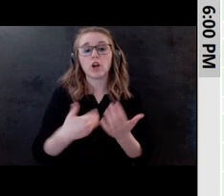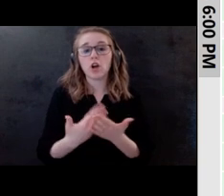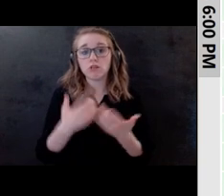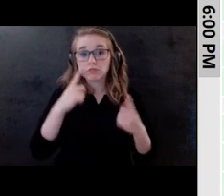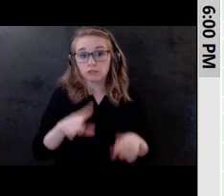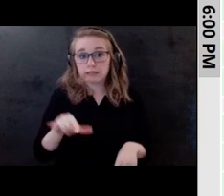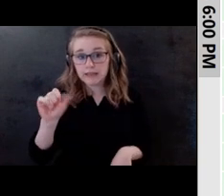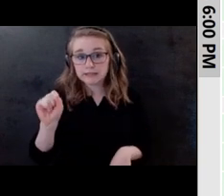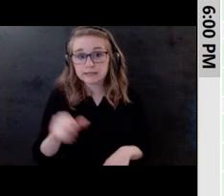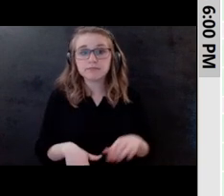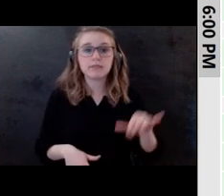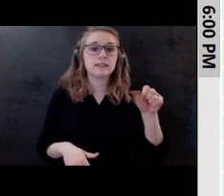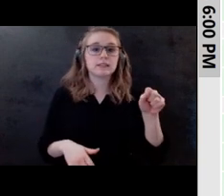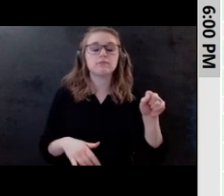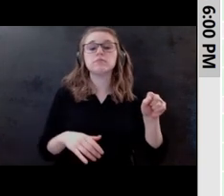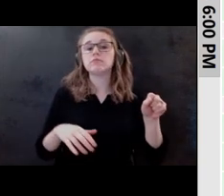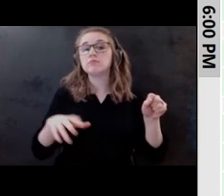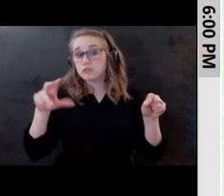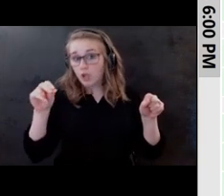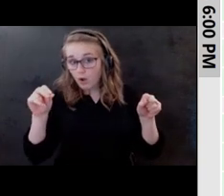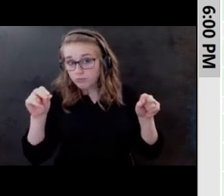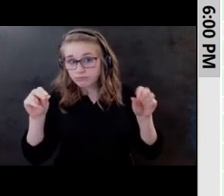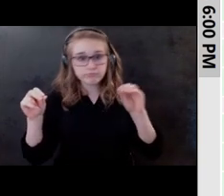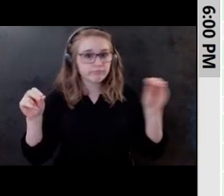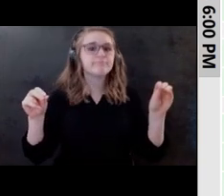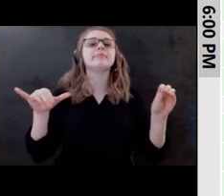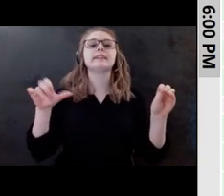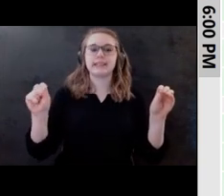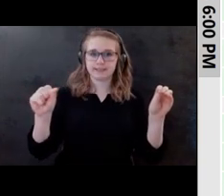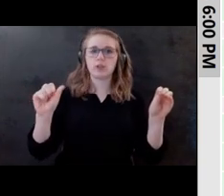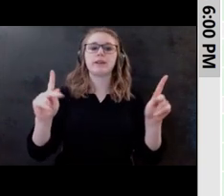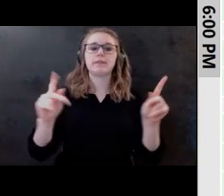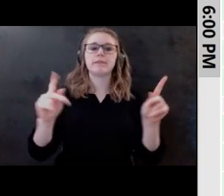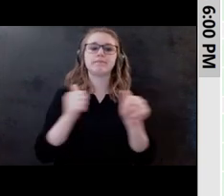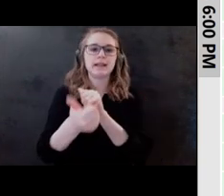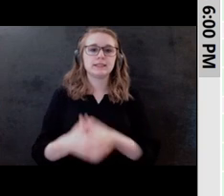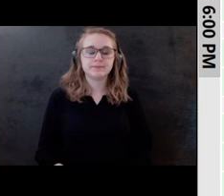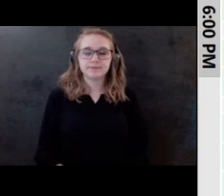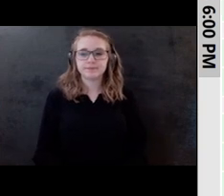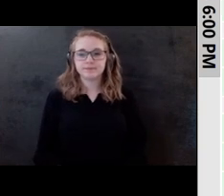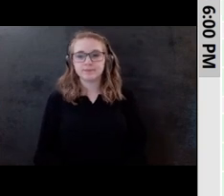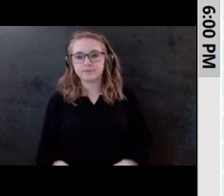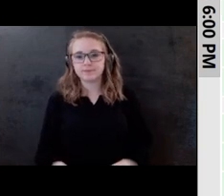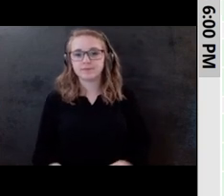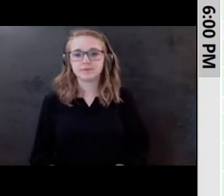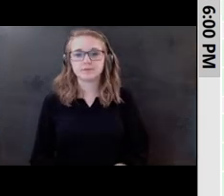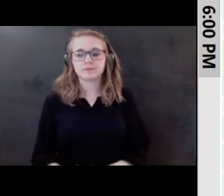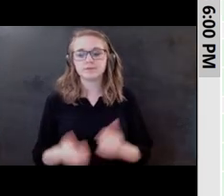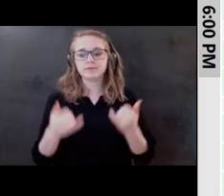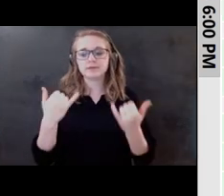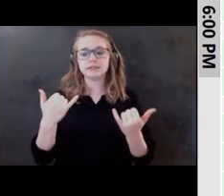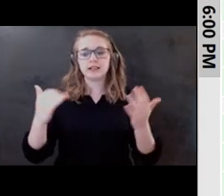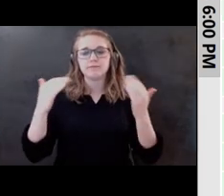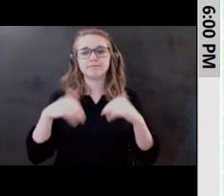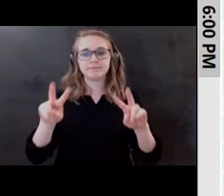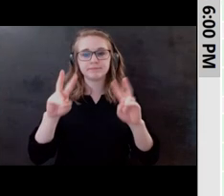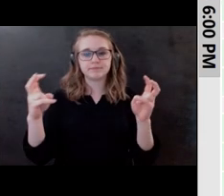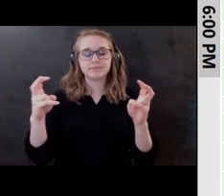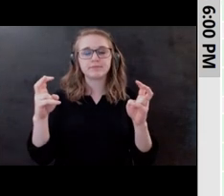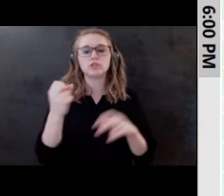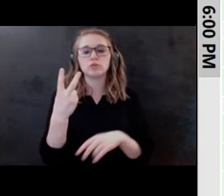aye. Aye. Aye. All those opposed say no. The ayes have it. The motion passes unanimously. We now turn to item